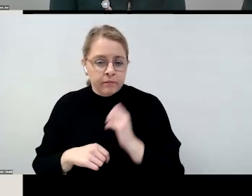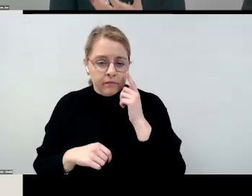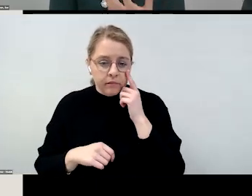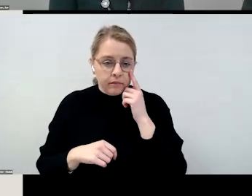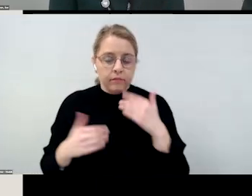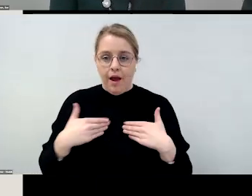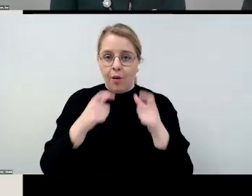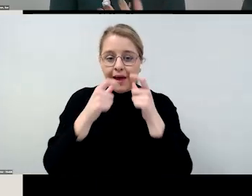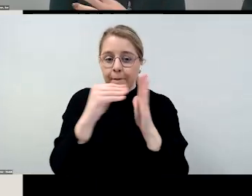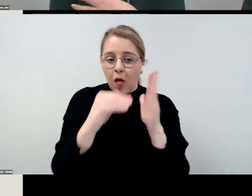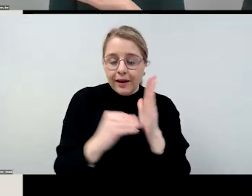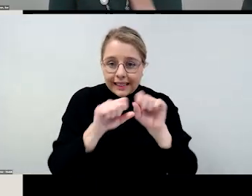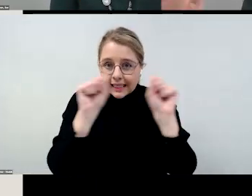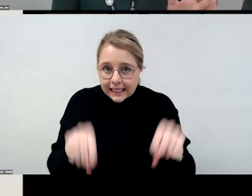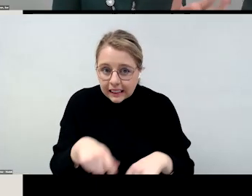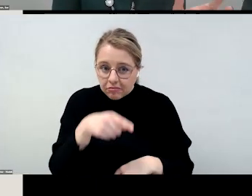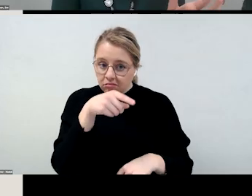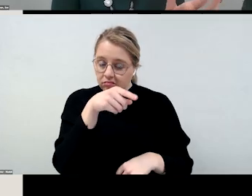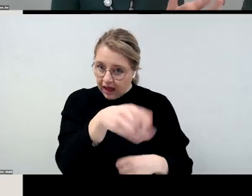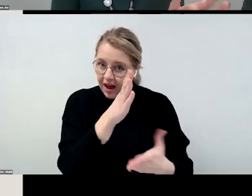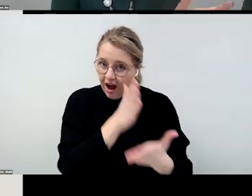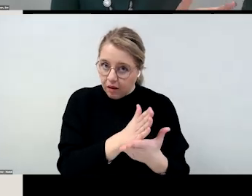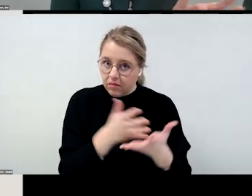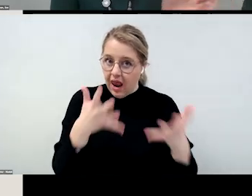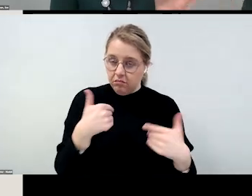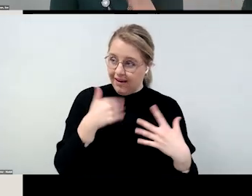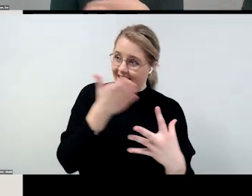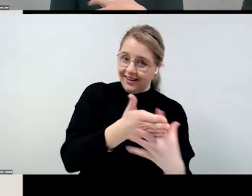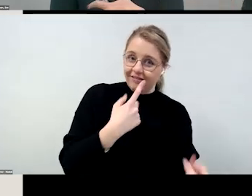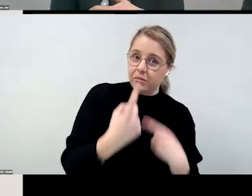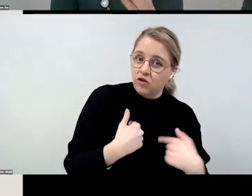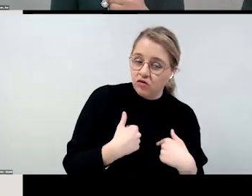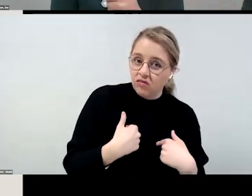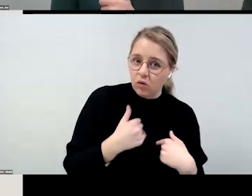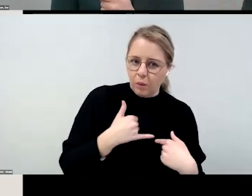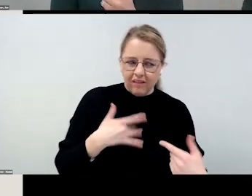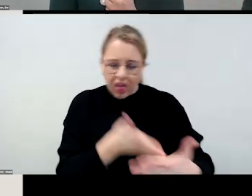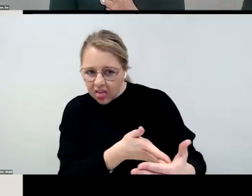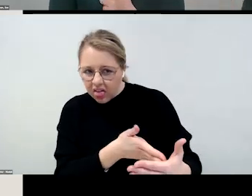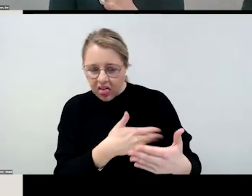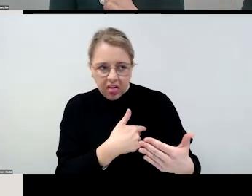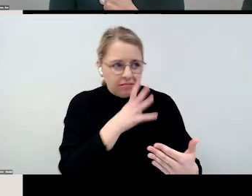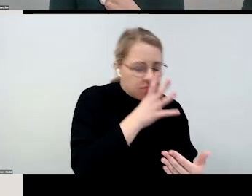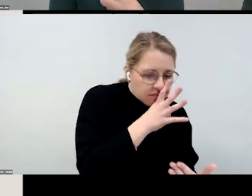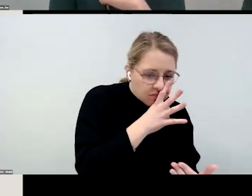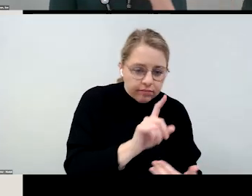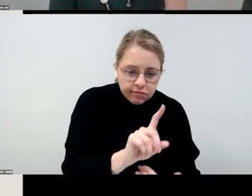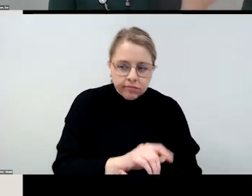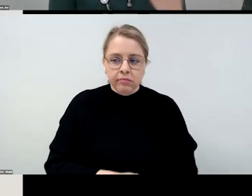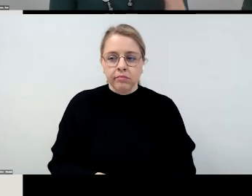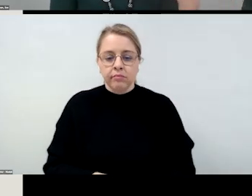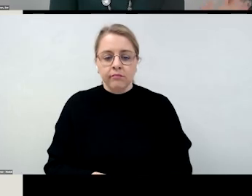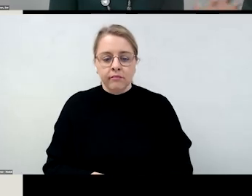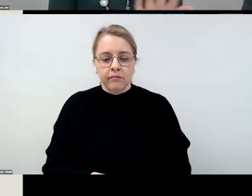healthcare policies and systems, whether they facilitate access to information or impact it or impede it.